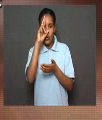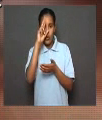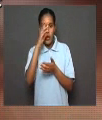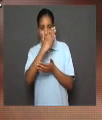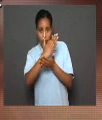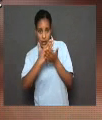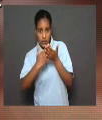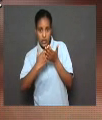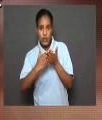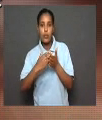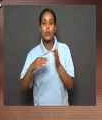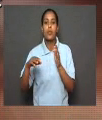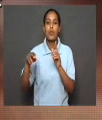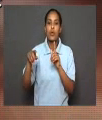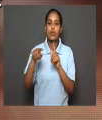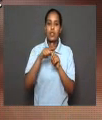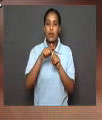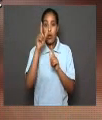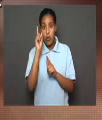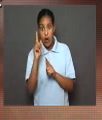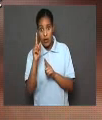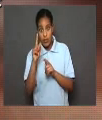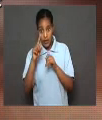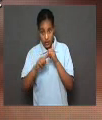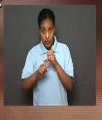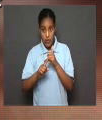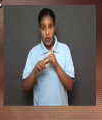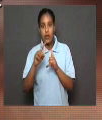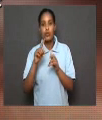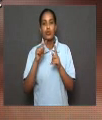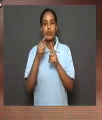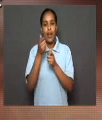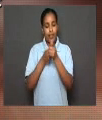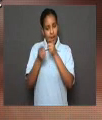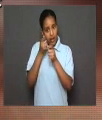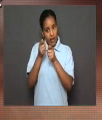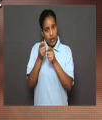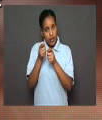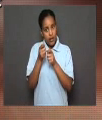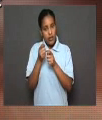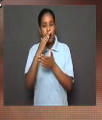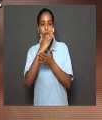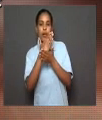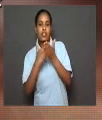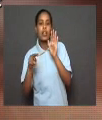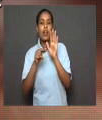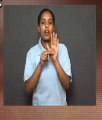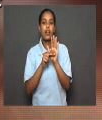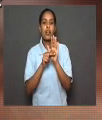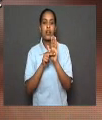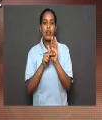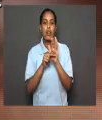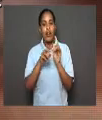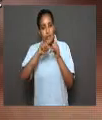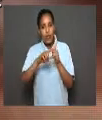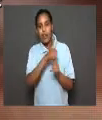the partially positive end of one molecule to be attracted to the partially negative